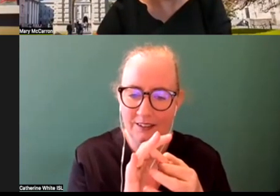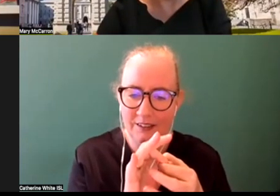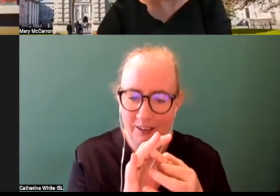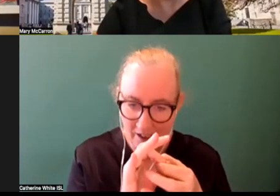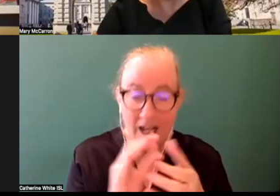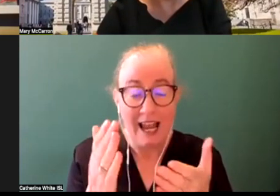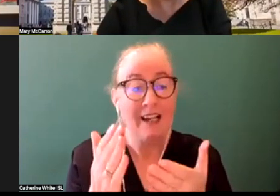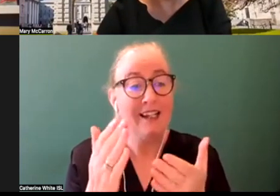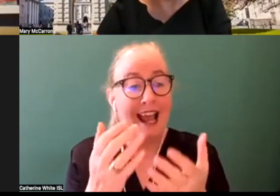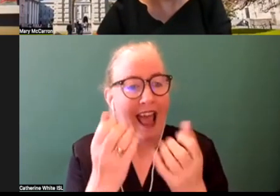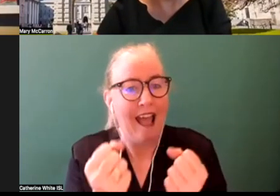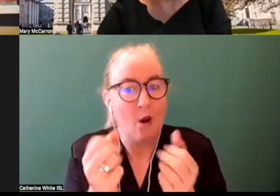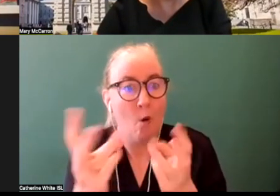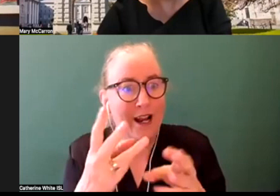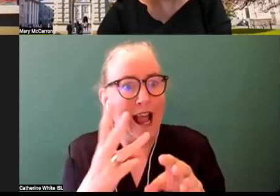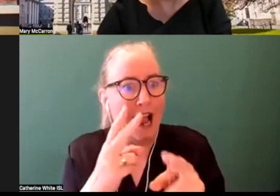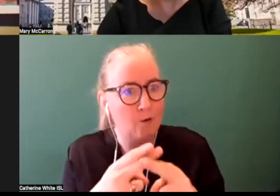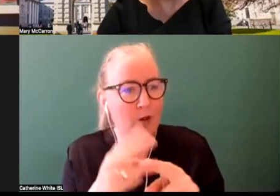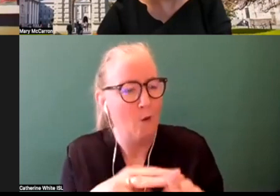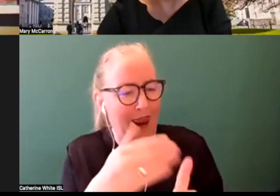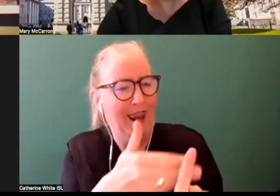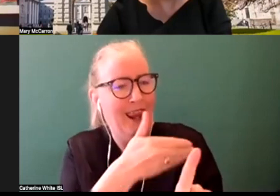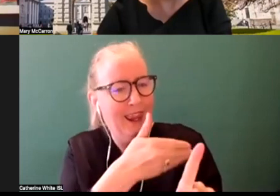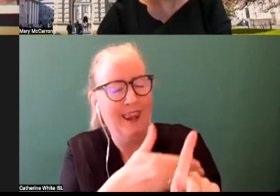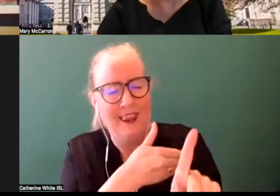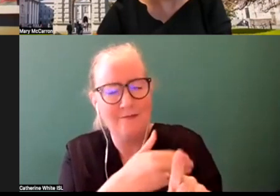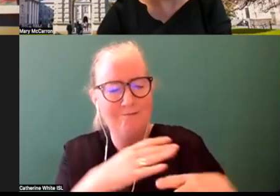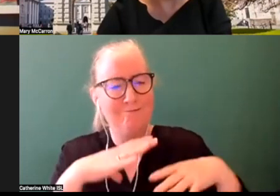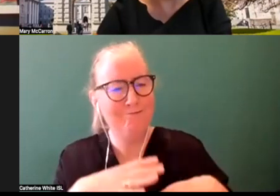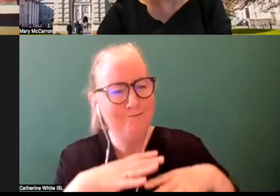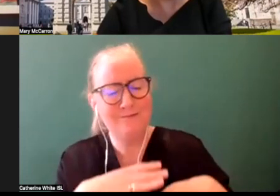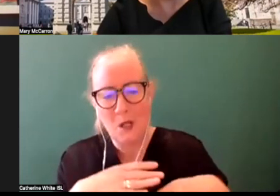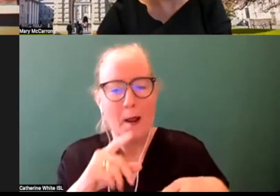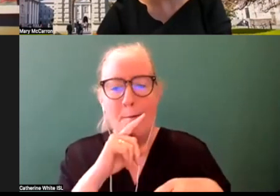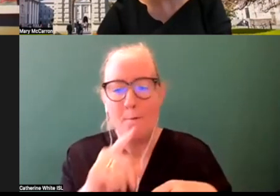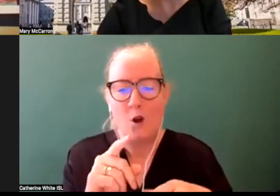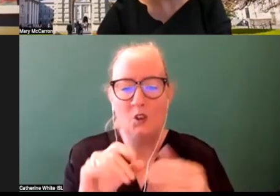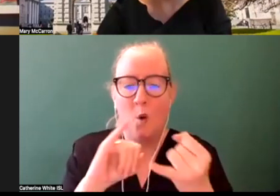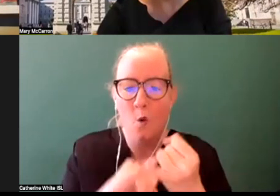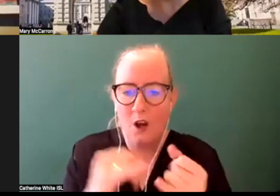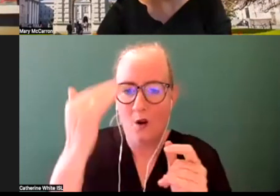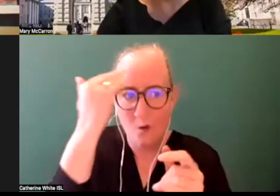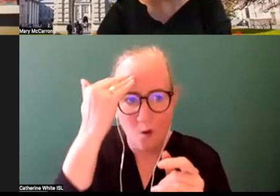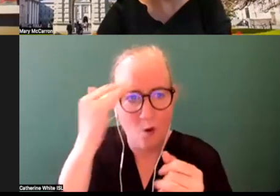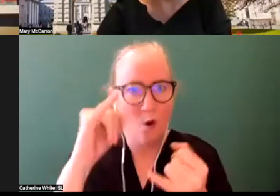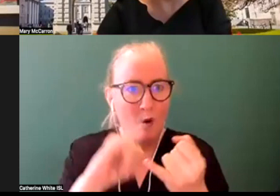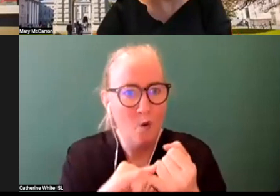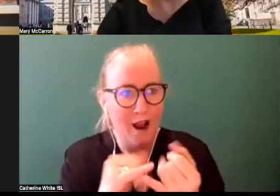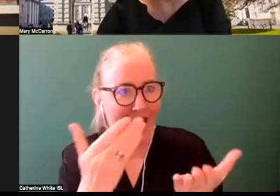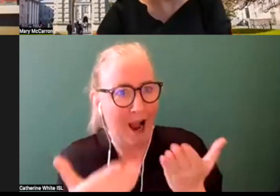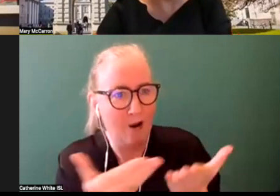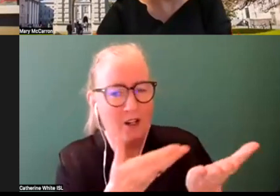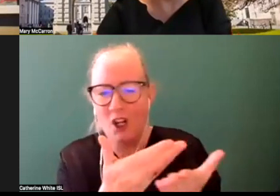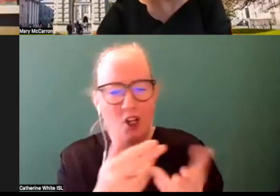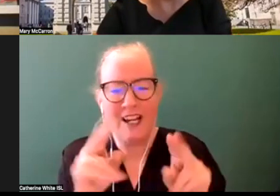very well. But as Fintan said, it was more so in terms of who we networked with and who people knew. And so we can't